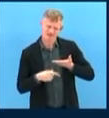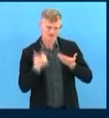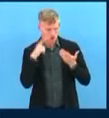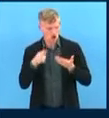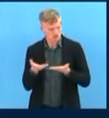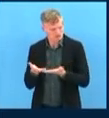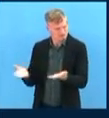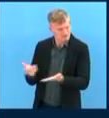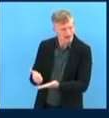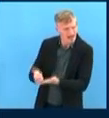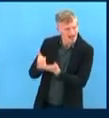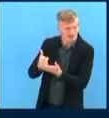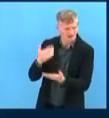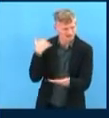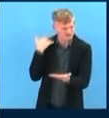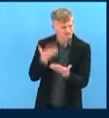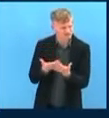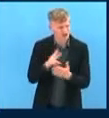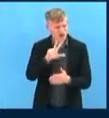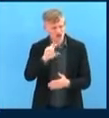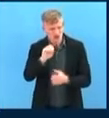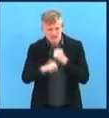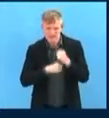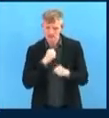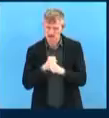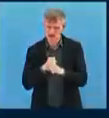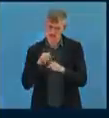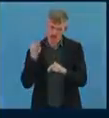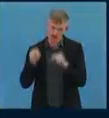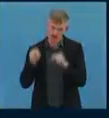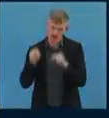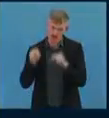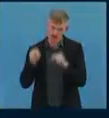children. I thank you. Thank you. Avec cette déclaration, nous